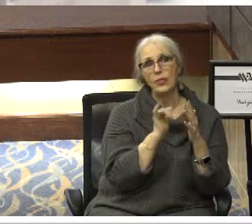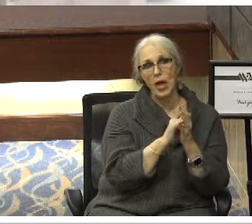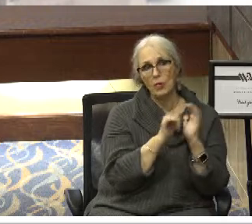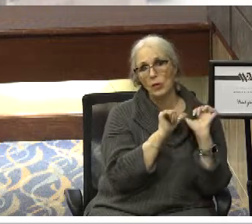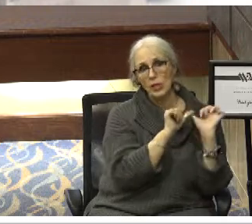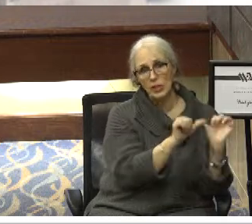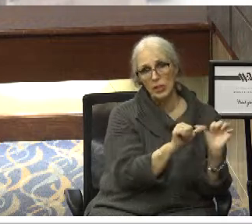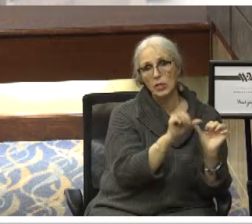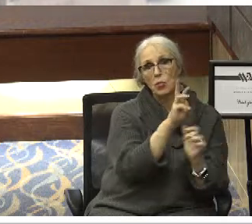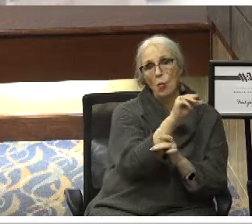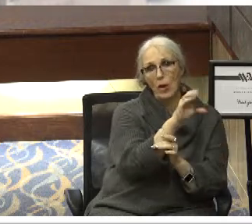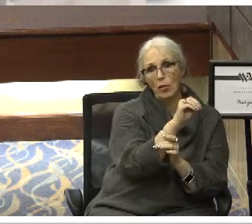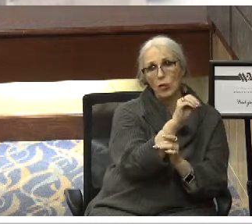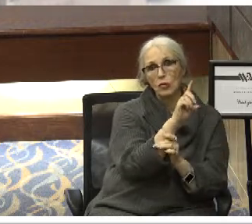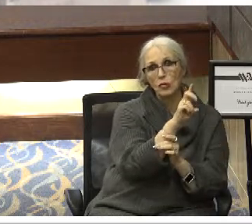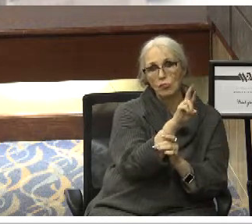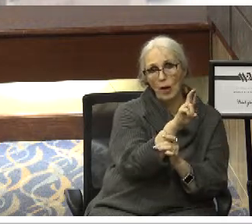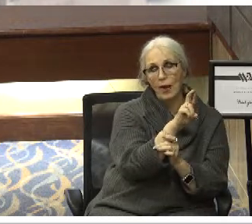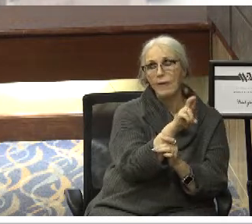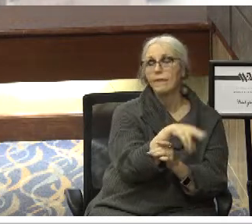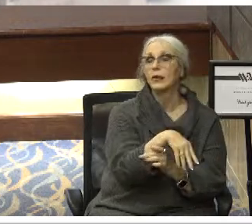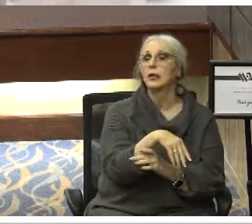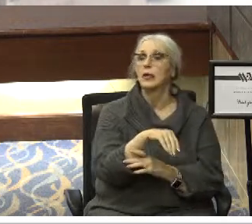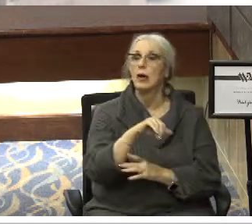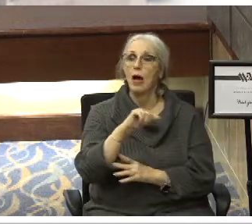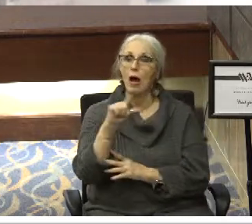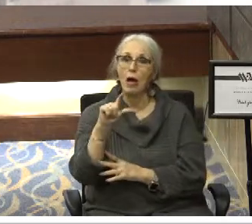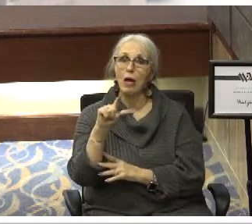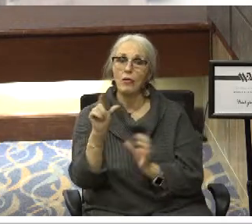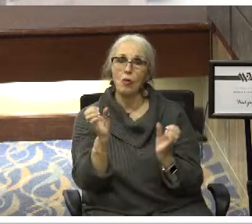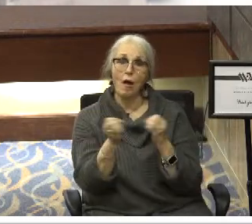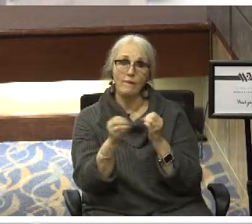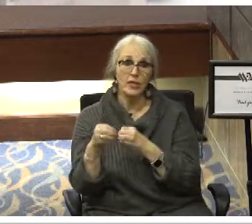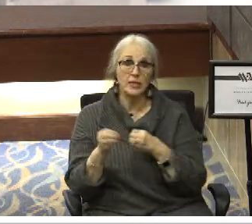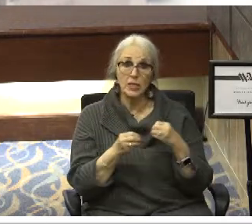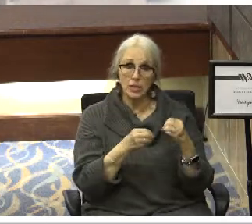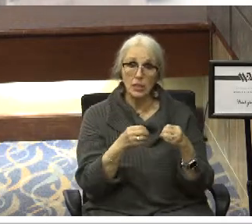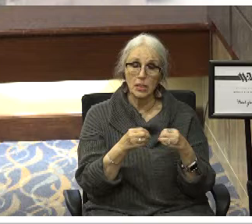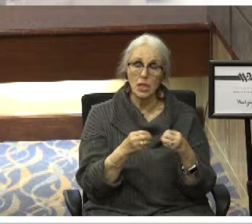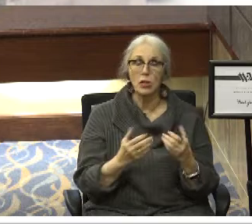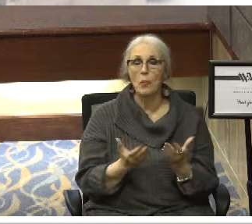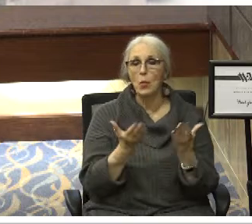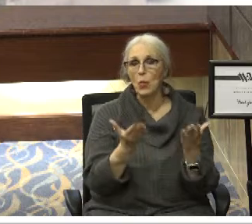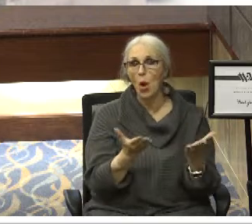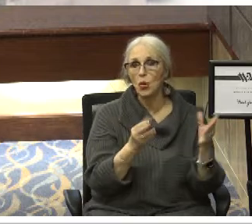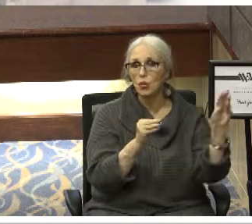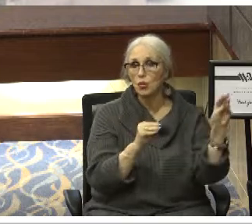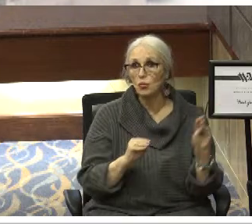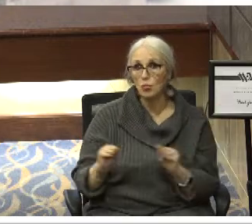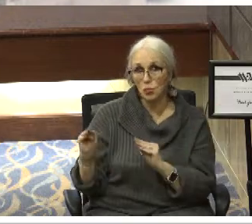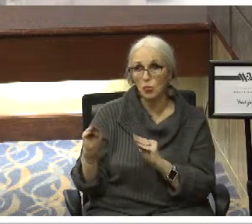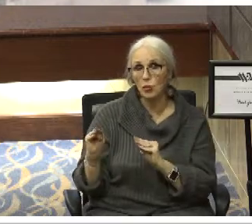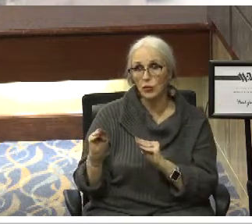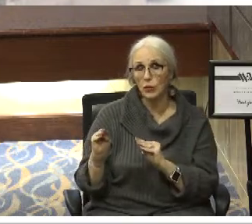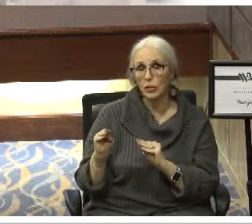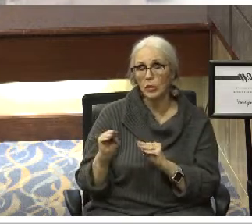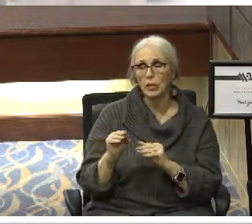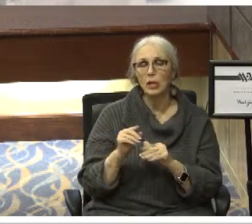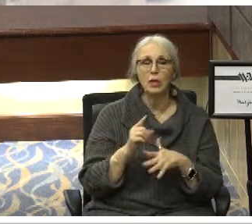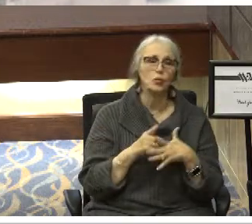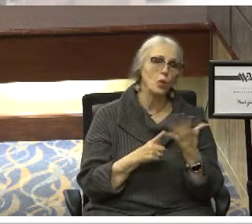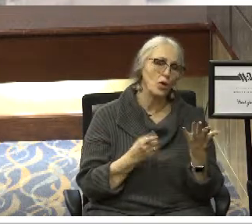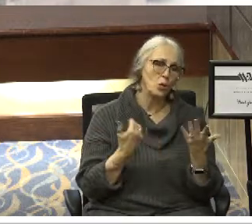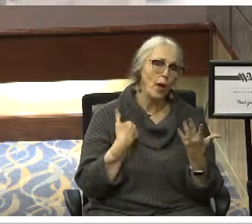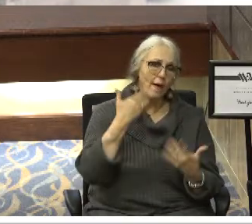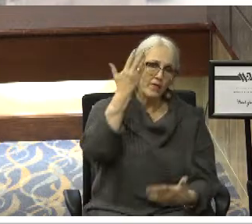remain on Waco Drive, but all their admin offices propose to move, and that would be what you have